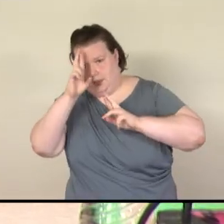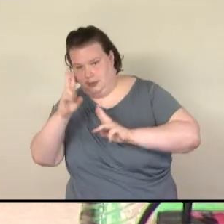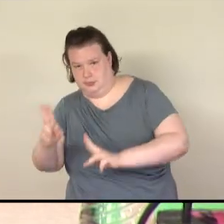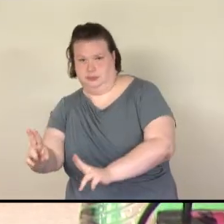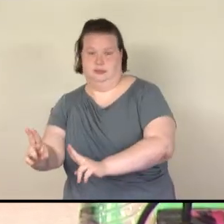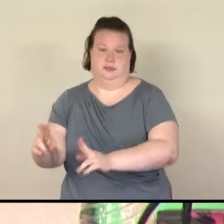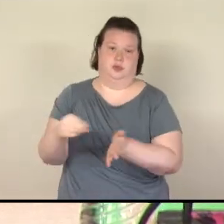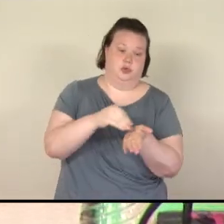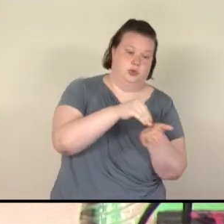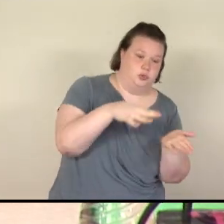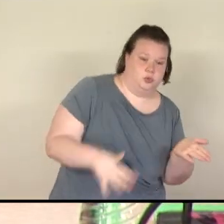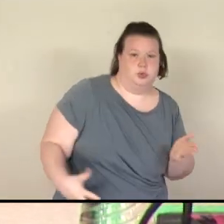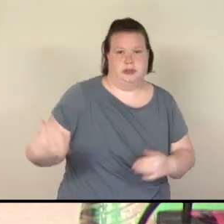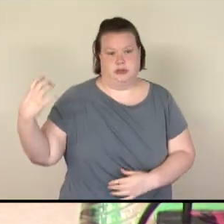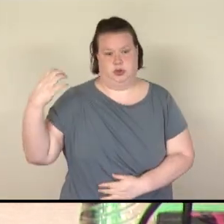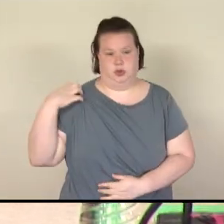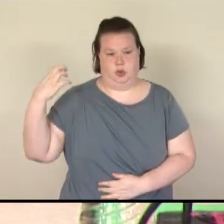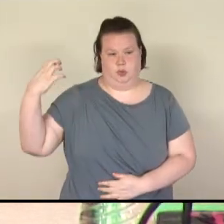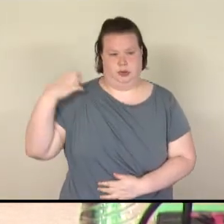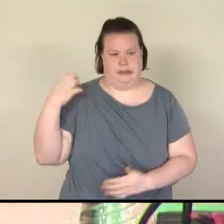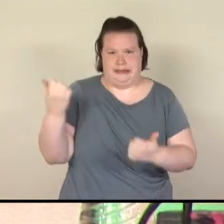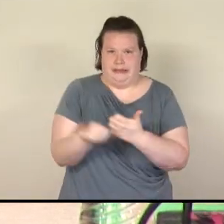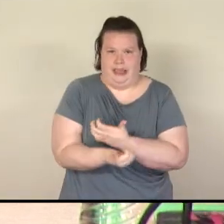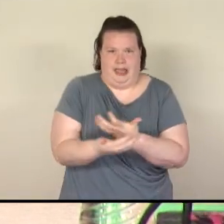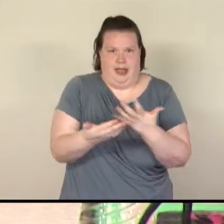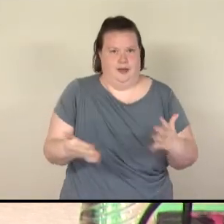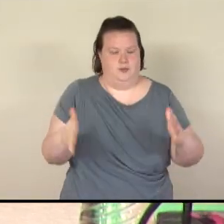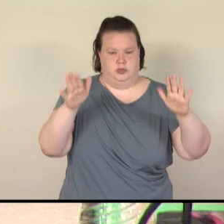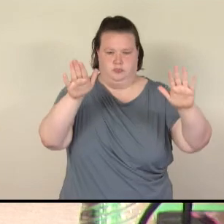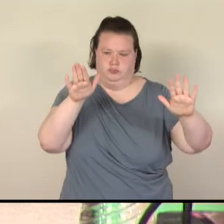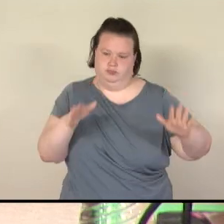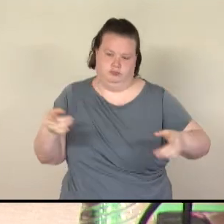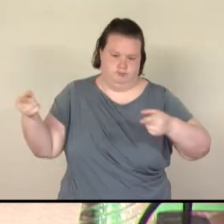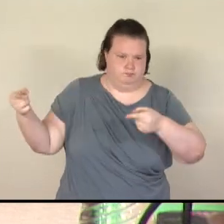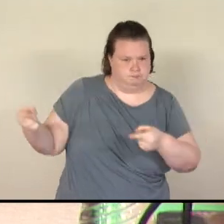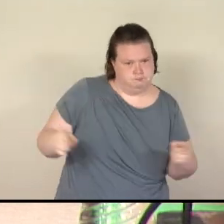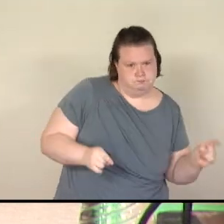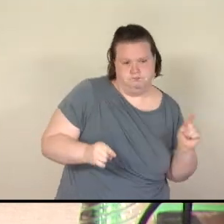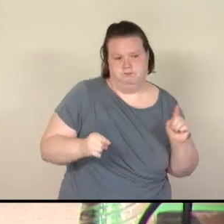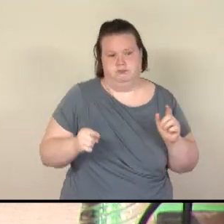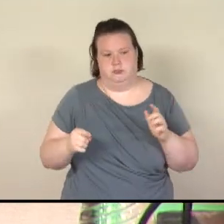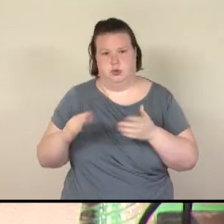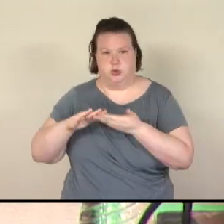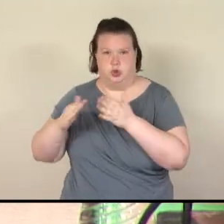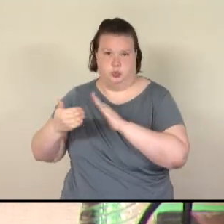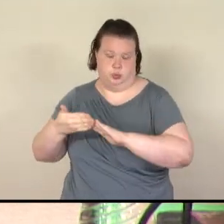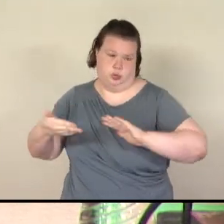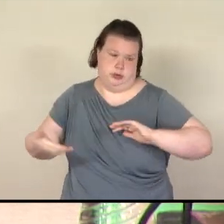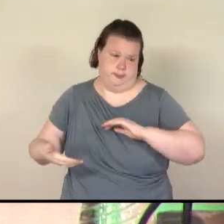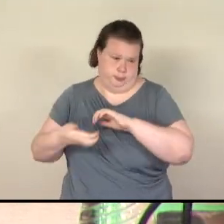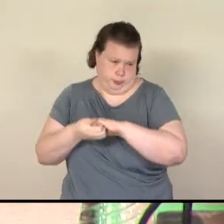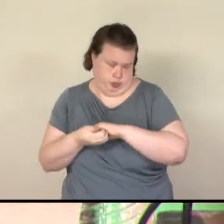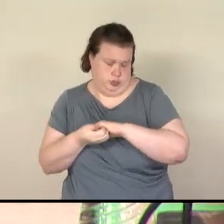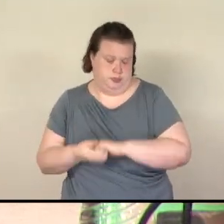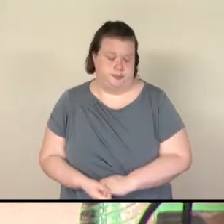happening here in Waco ISD and our great community partners. Moving on to item 5,